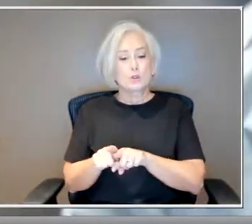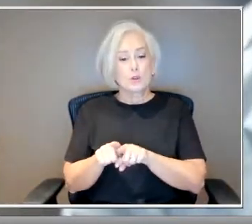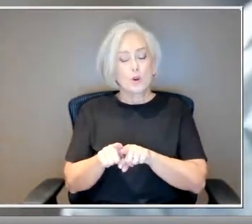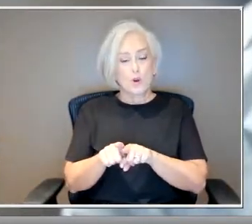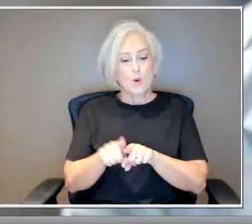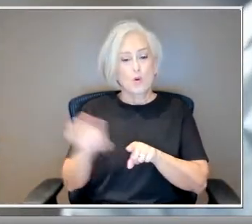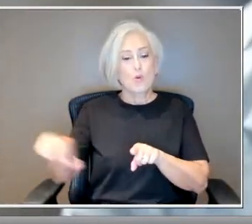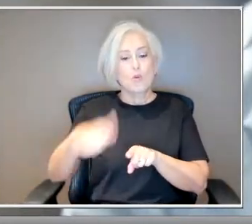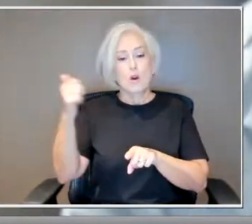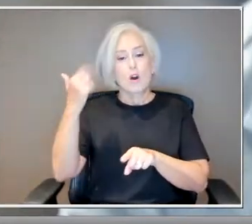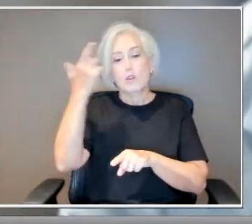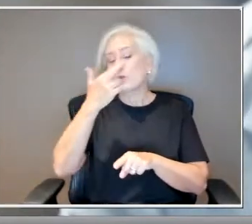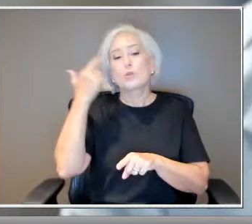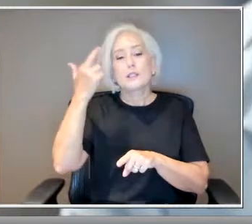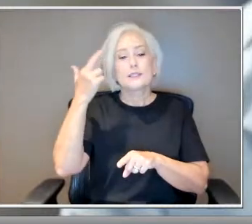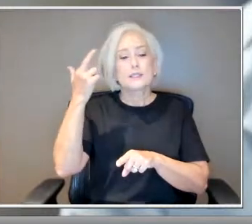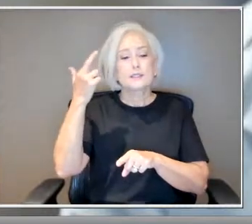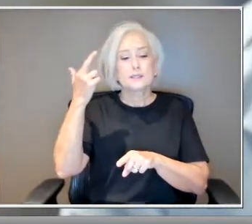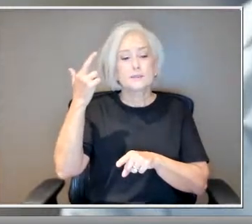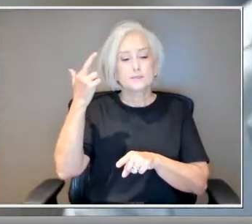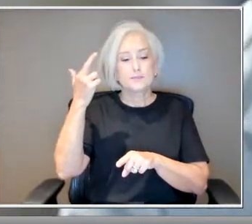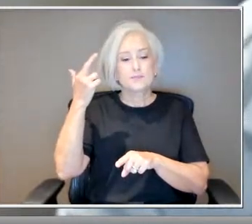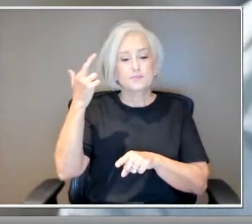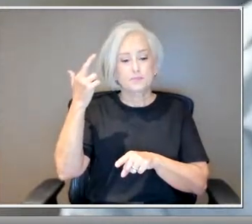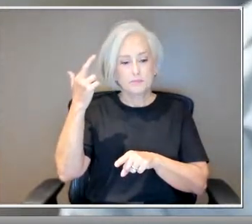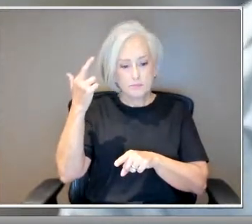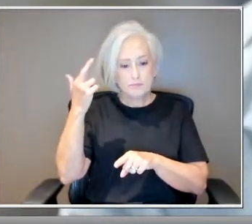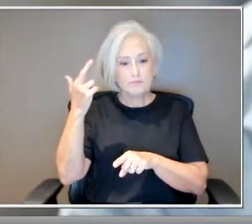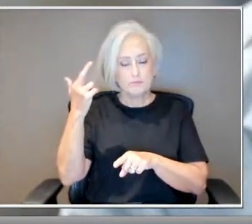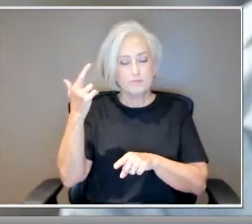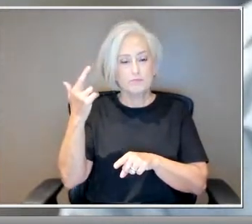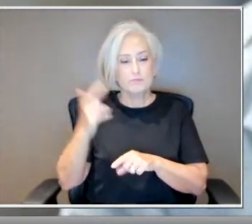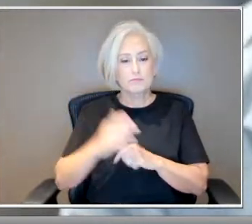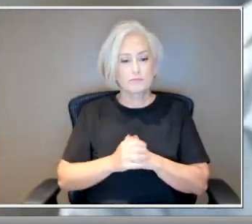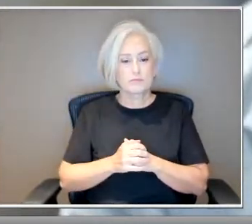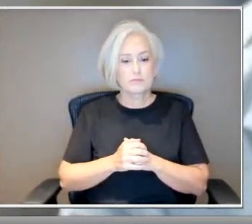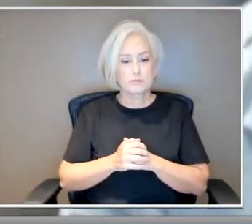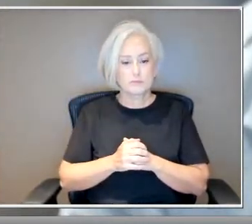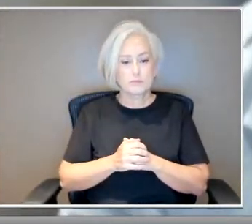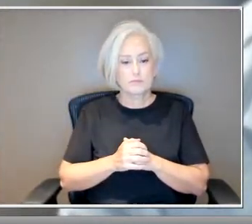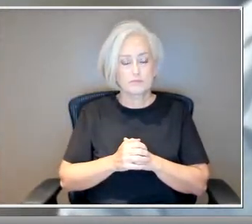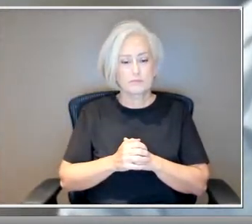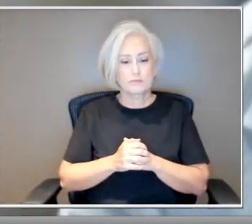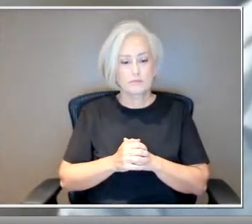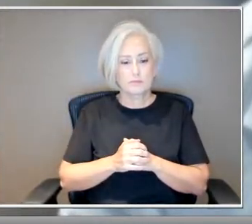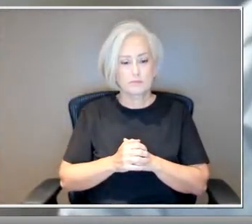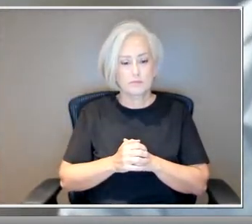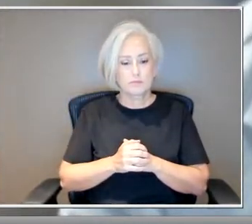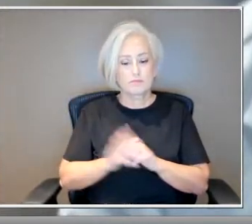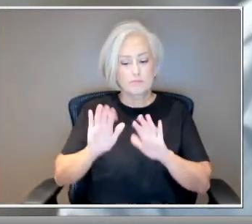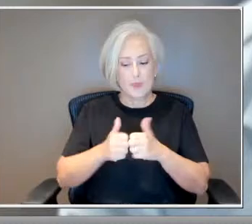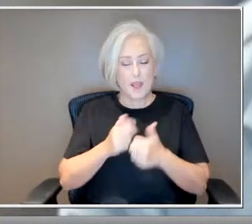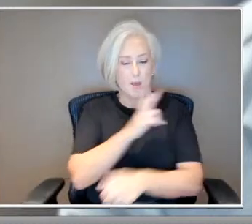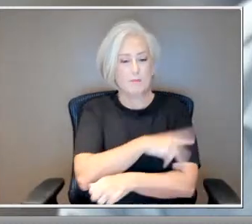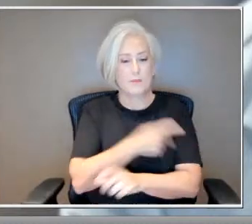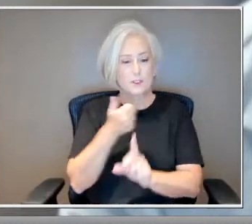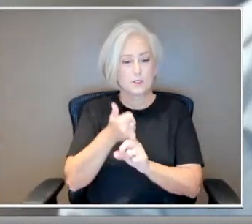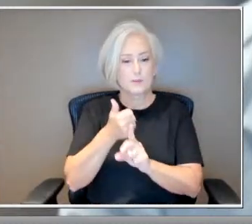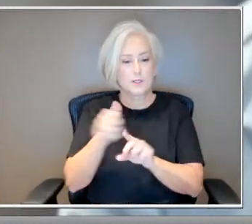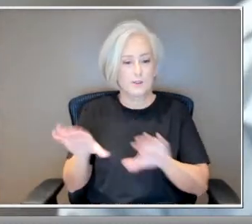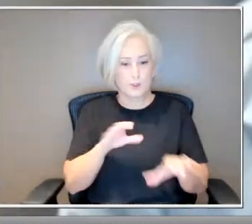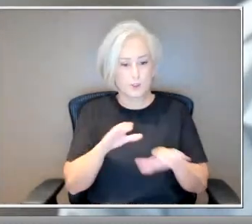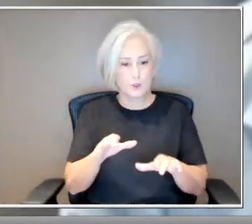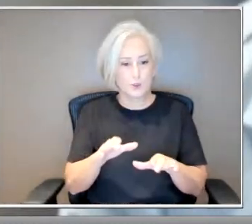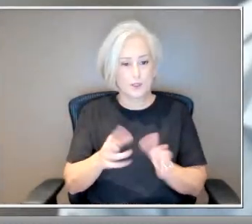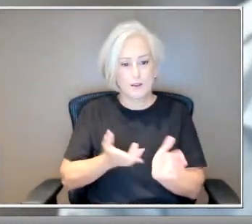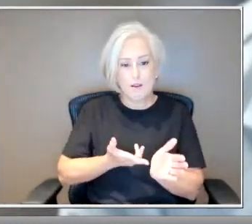other factors would be how other organs are doing. But to be honest with you, we are not